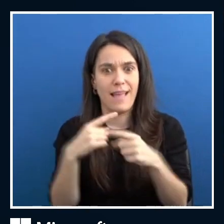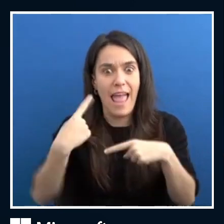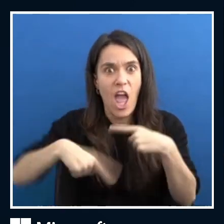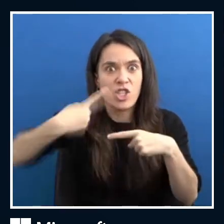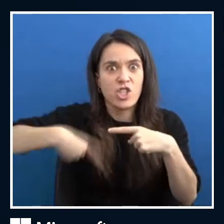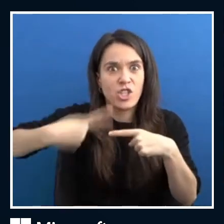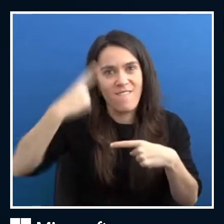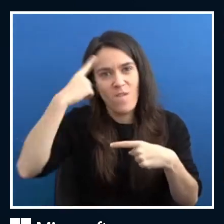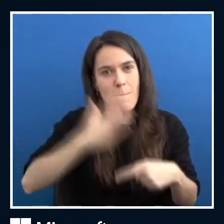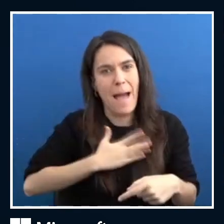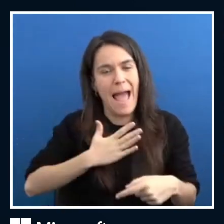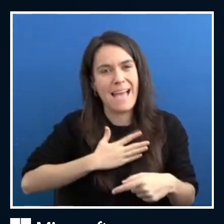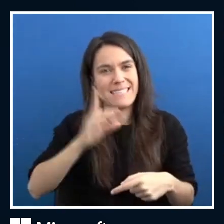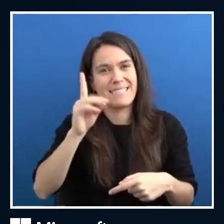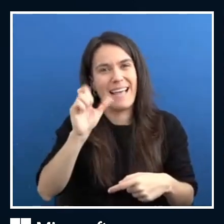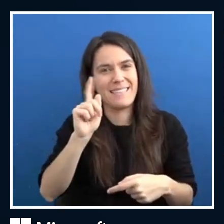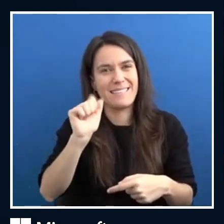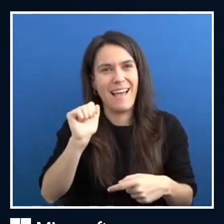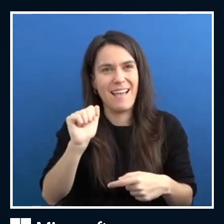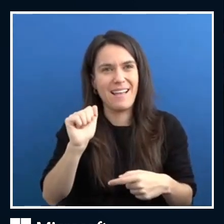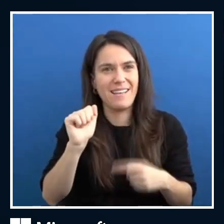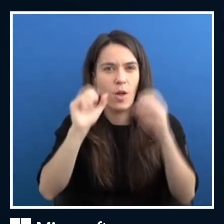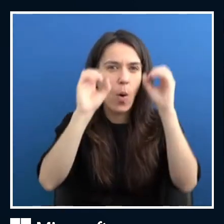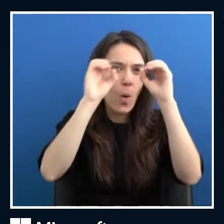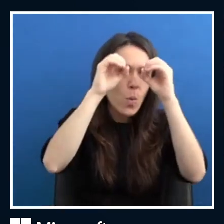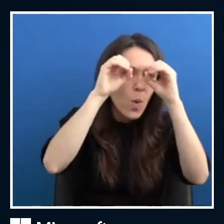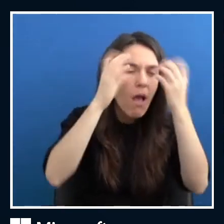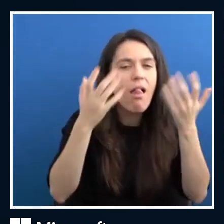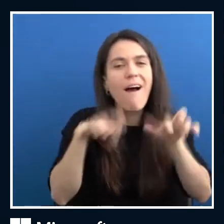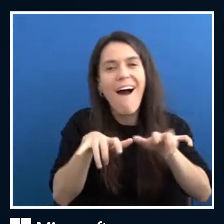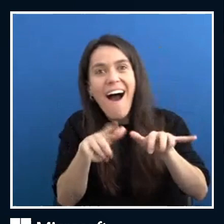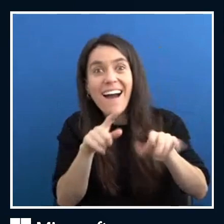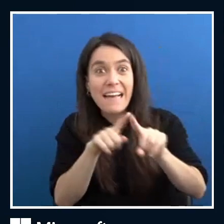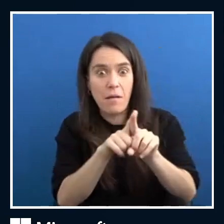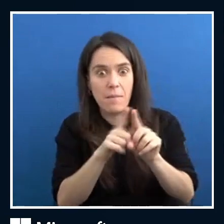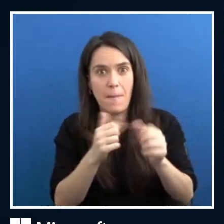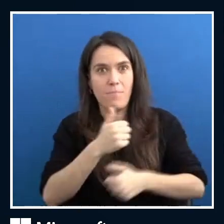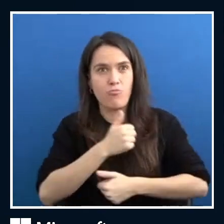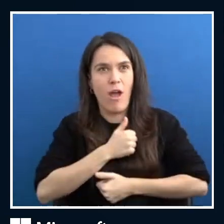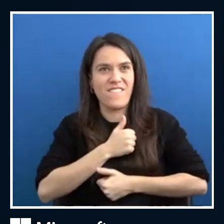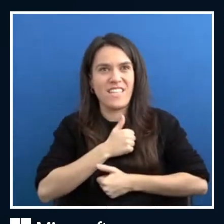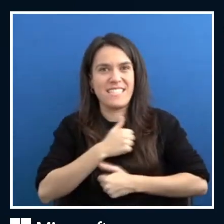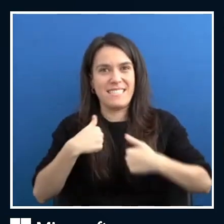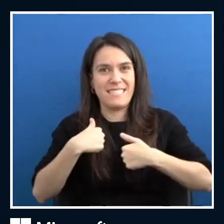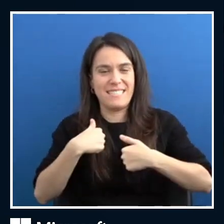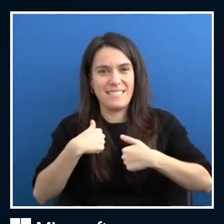know, Googling it or whatever, like you actually have data.